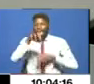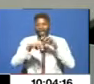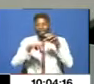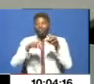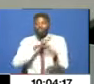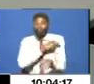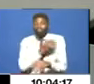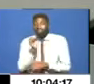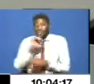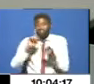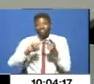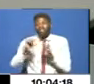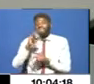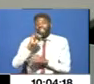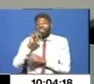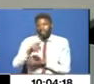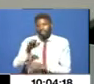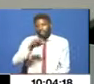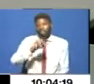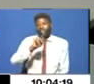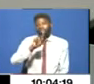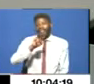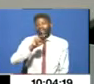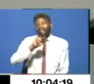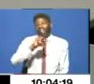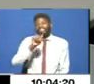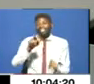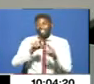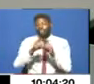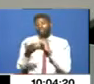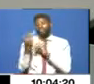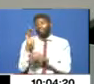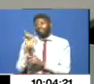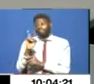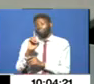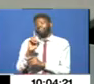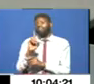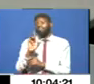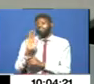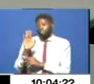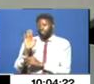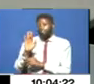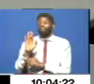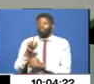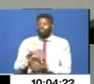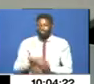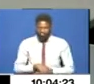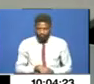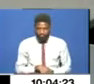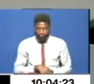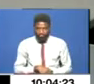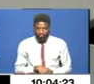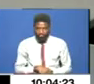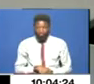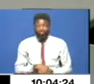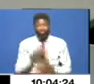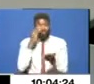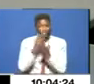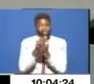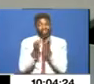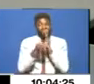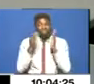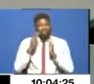Constituency and is a former cabinet minister, as told to Serfine Achieng Ouma. A true living legend of Kenya. And as